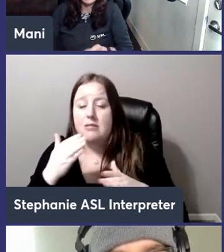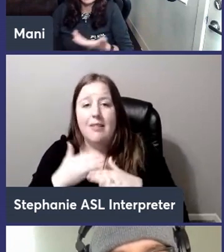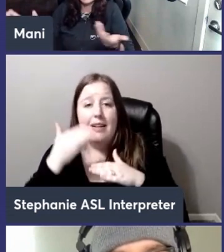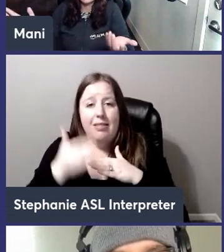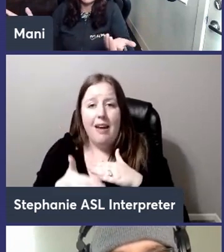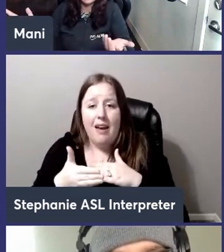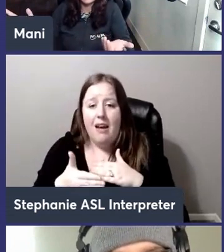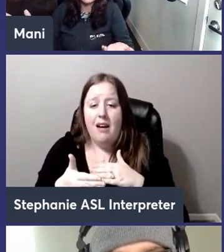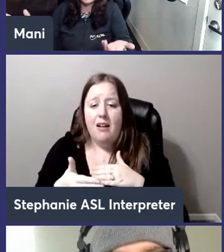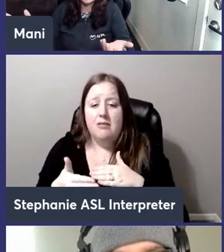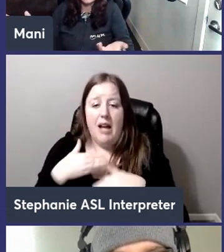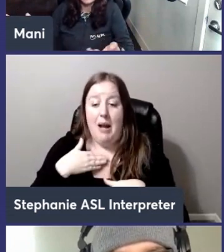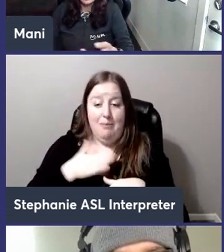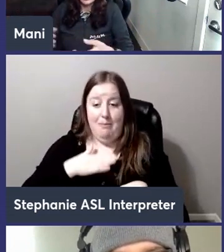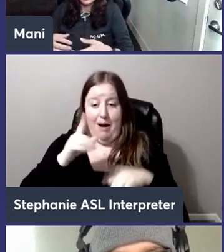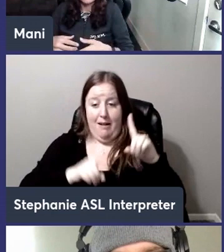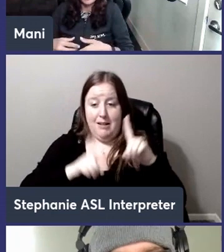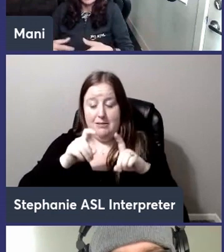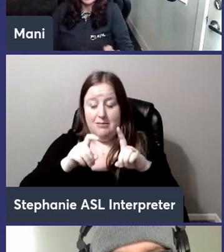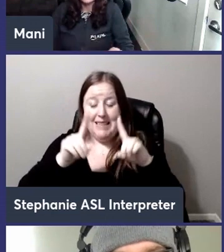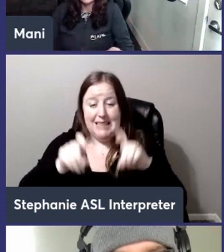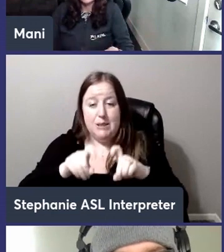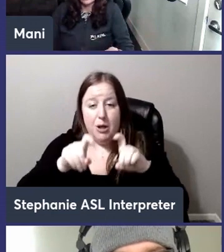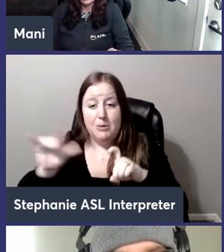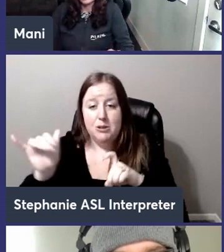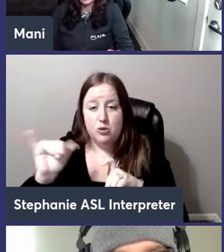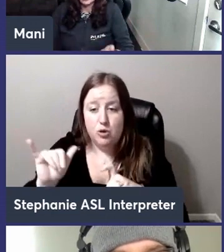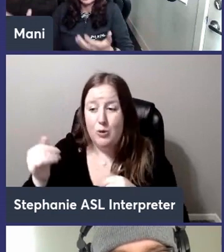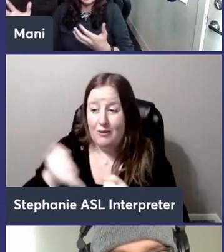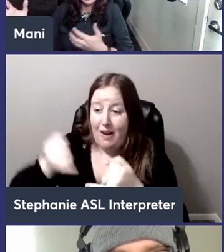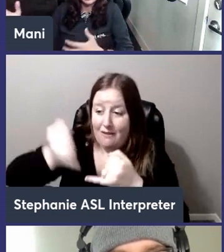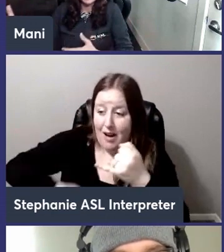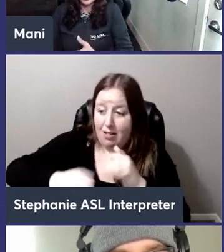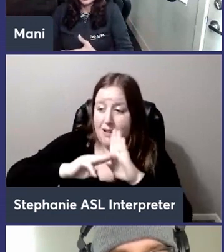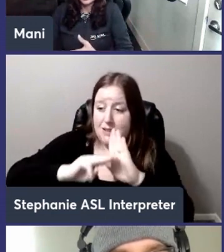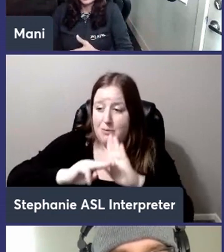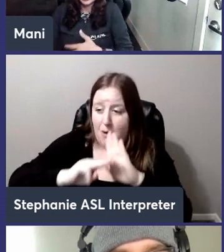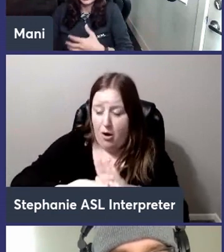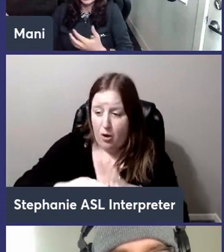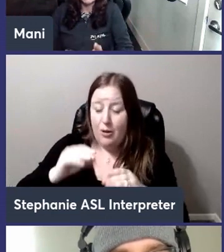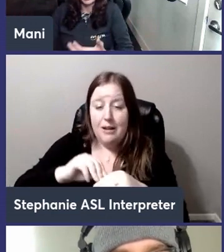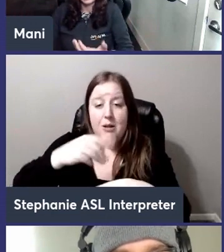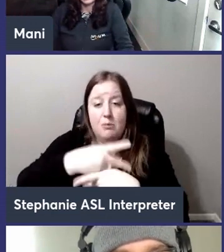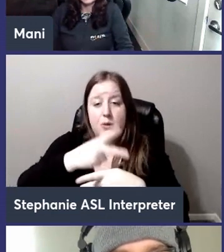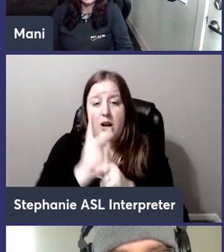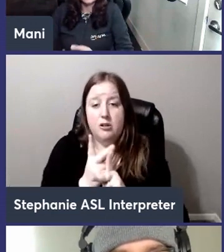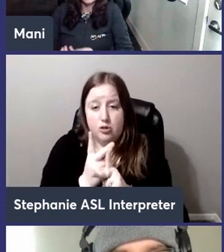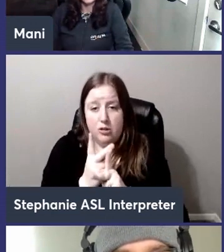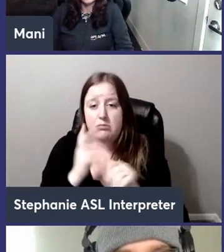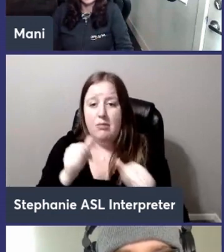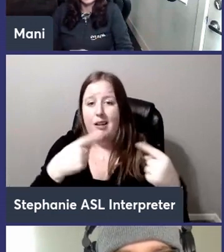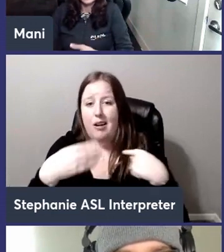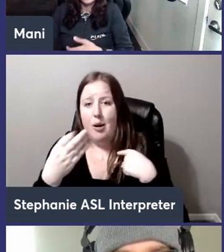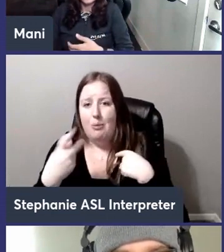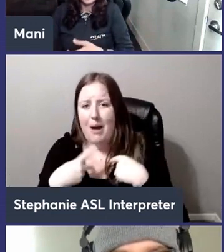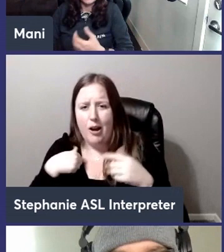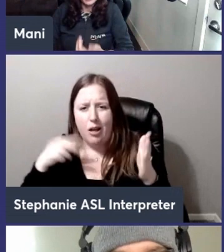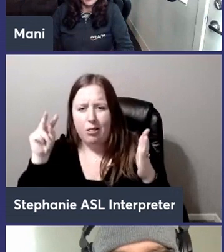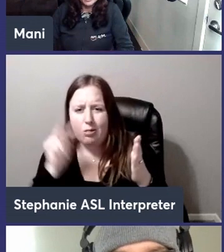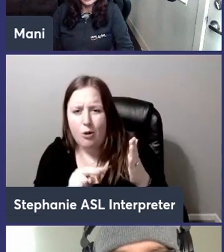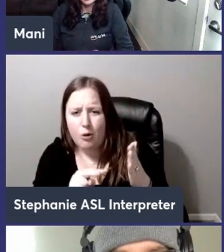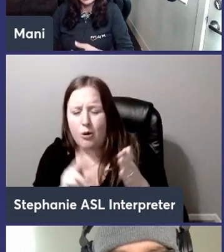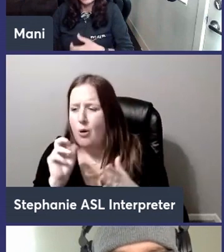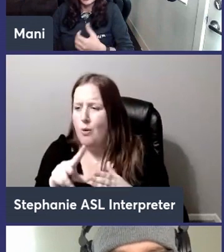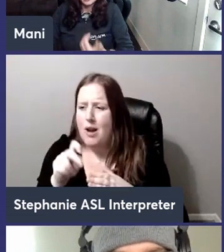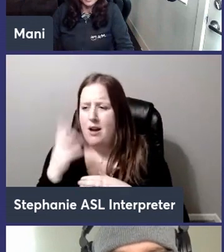even when my experiments, let's say I finalize one of the model and they are in production, I can come back and easily look into it. Okay, why